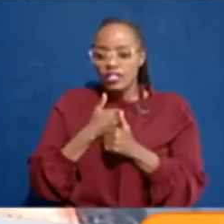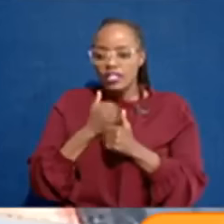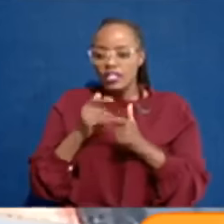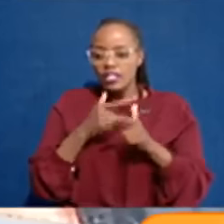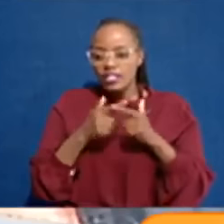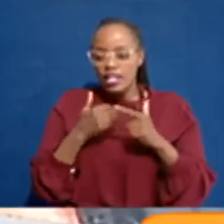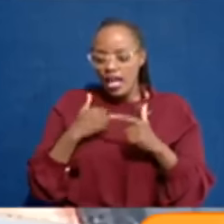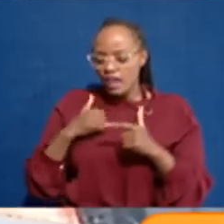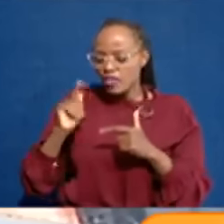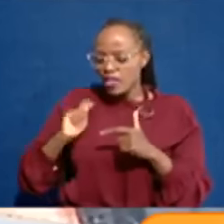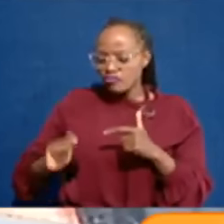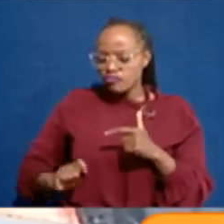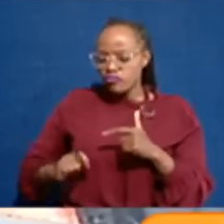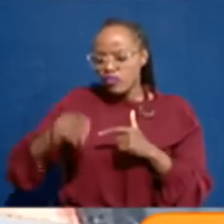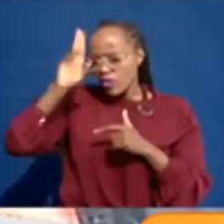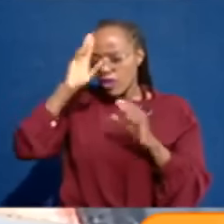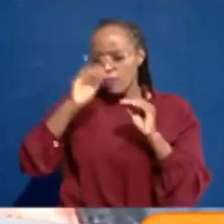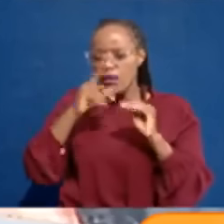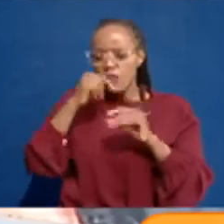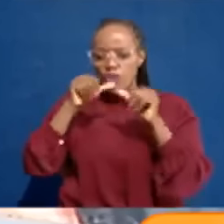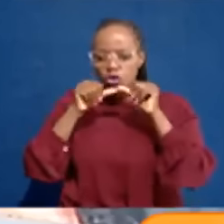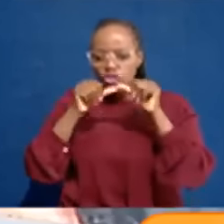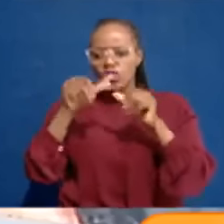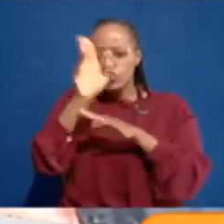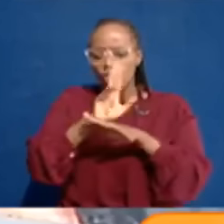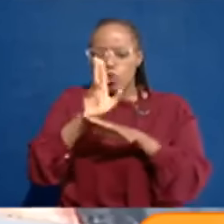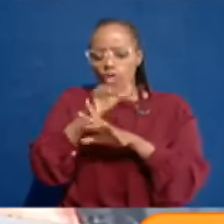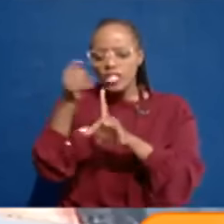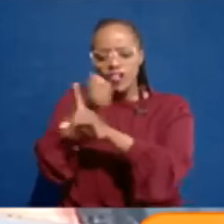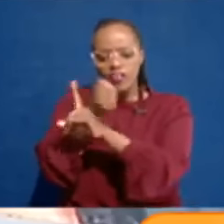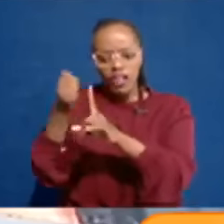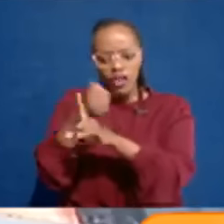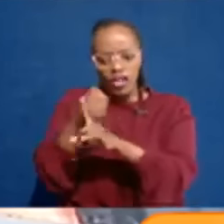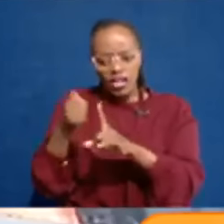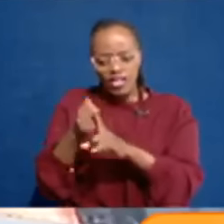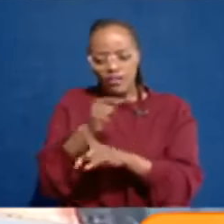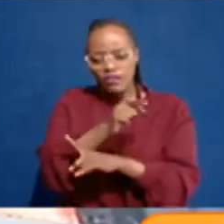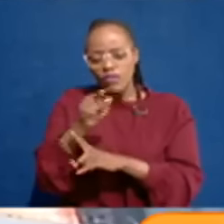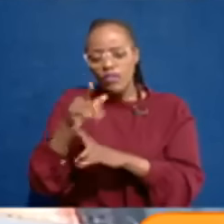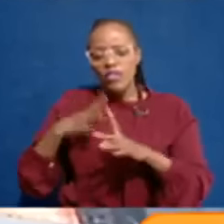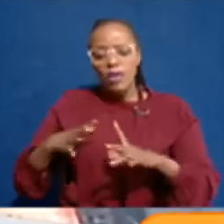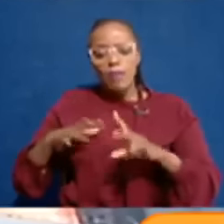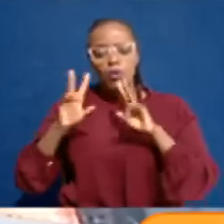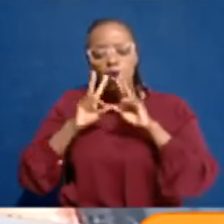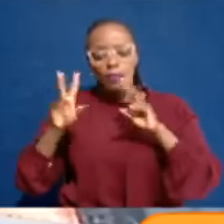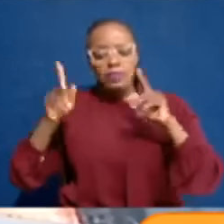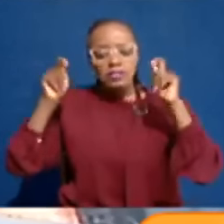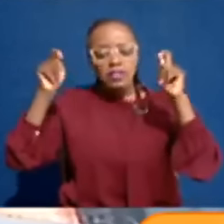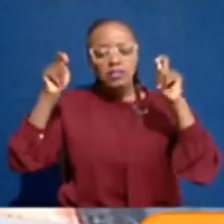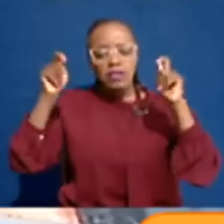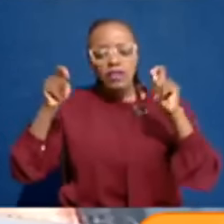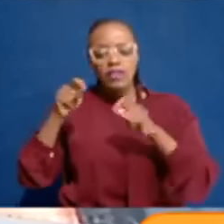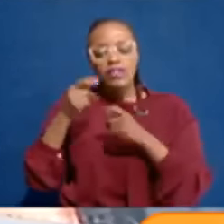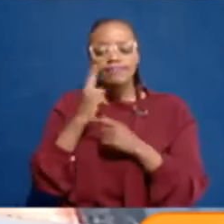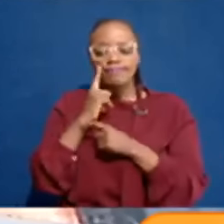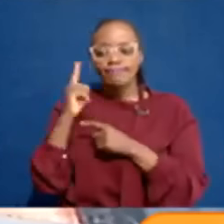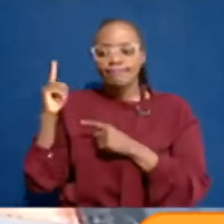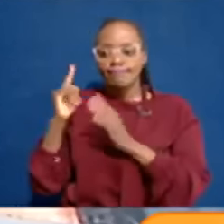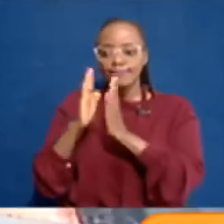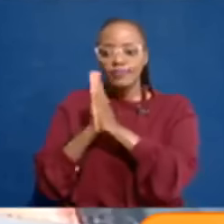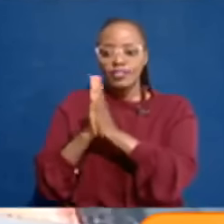to plainclothes forces who continue using excessive force on peaceful protesters. We get more from our very